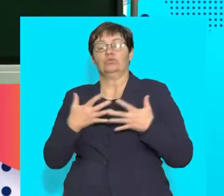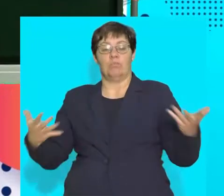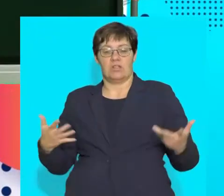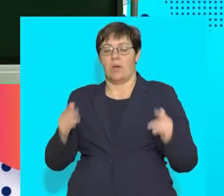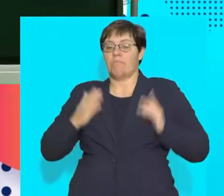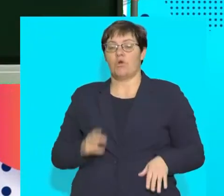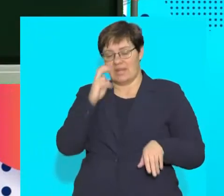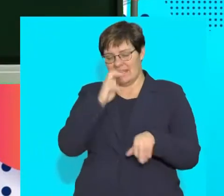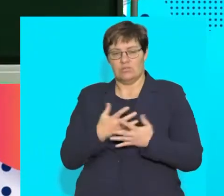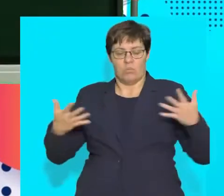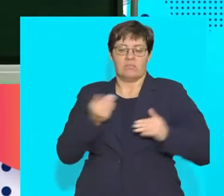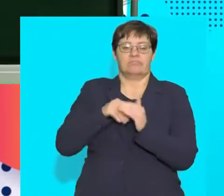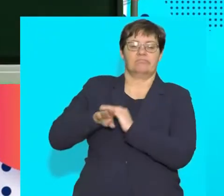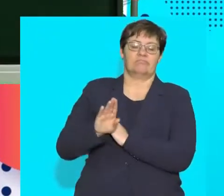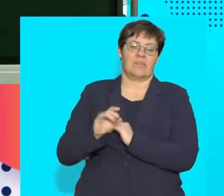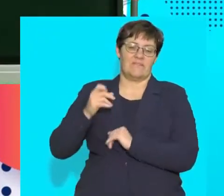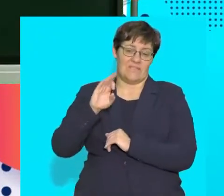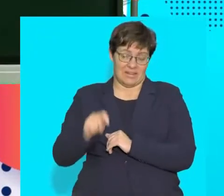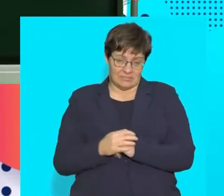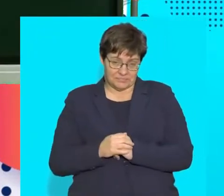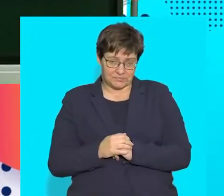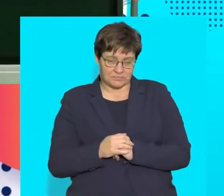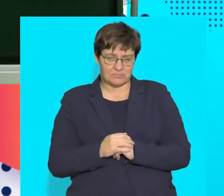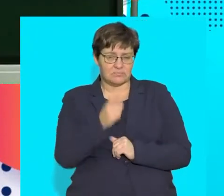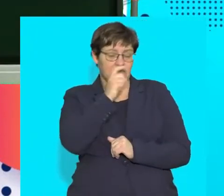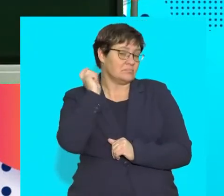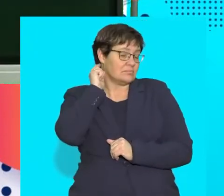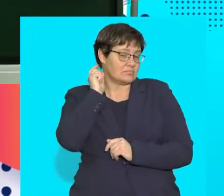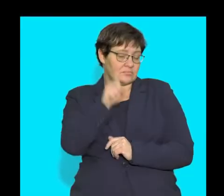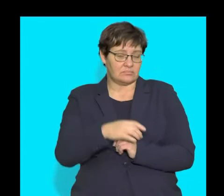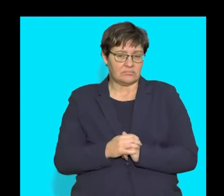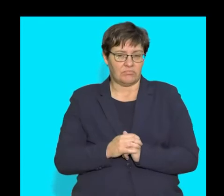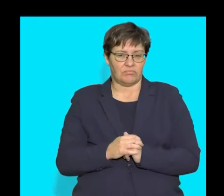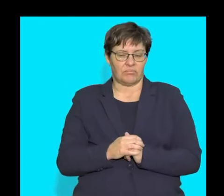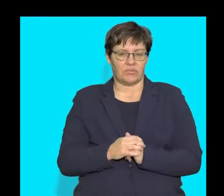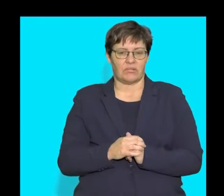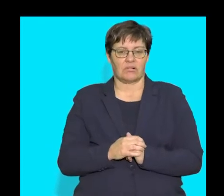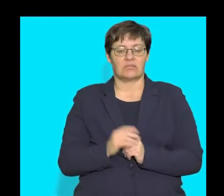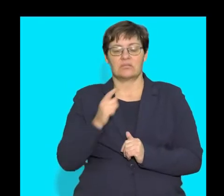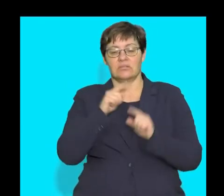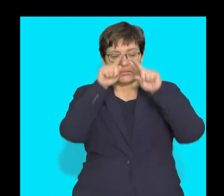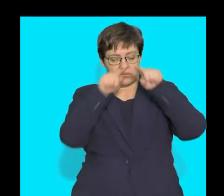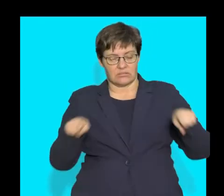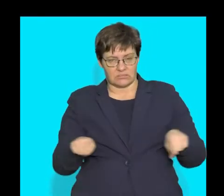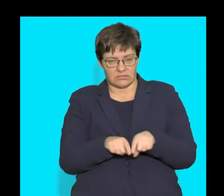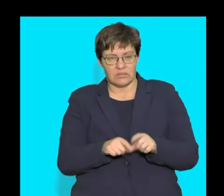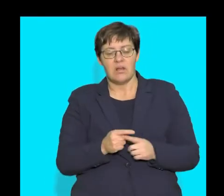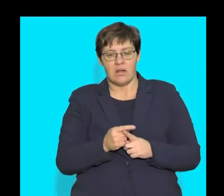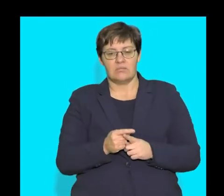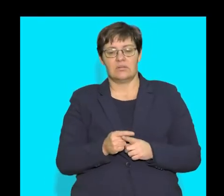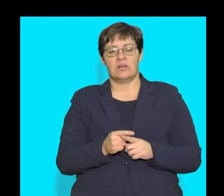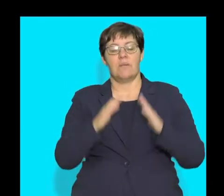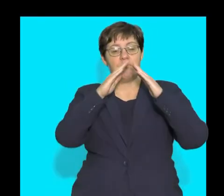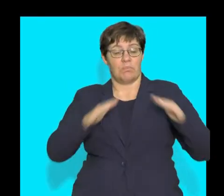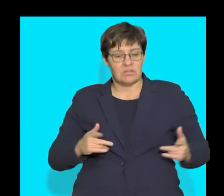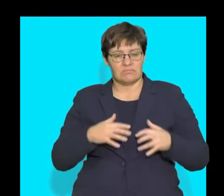more than what the body needs. So all of that needs to be considered. Right. And so this triangle essentially forms the